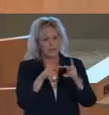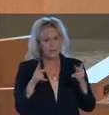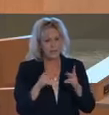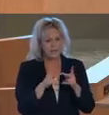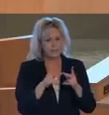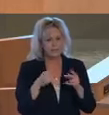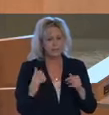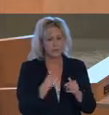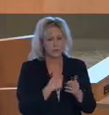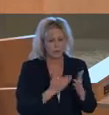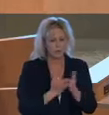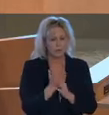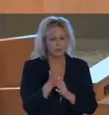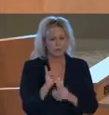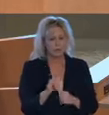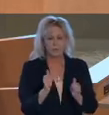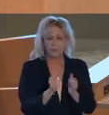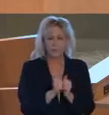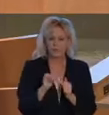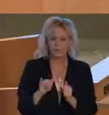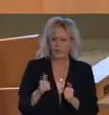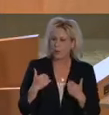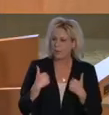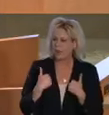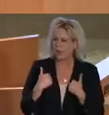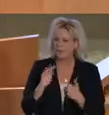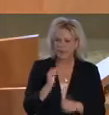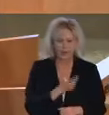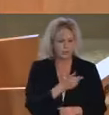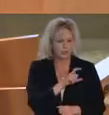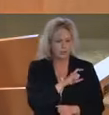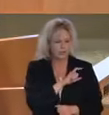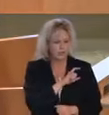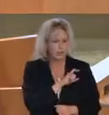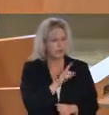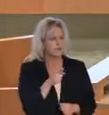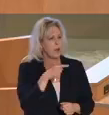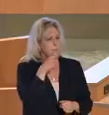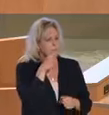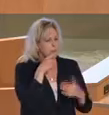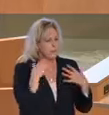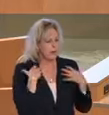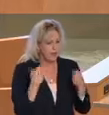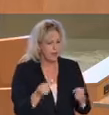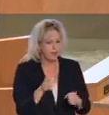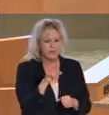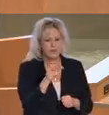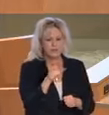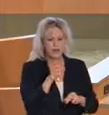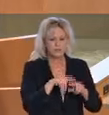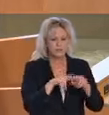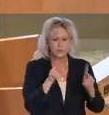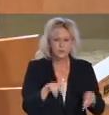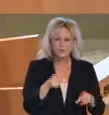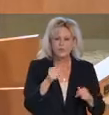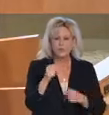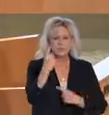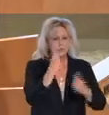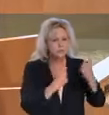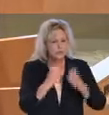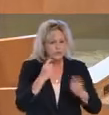submitting that to there. And with that, we have our sheriff here, public health here, my vice chair here, if there's any questions, or for